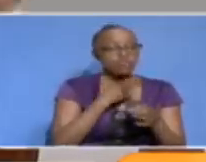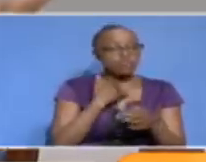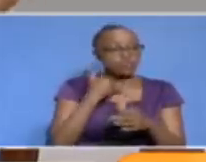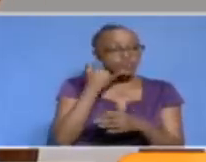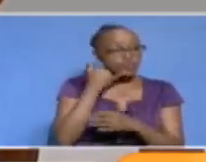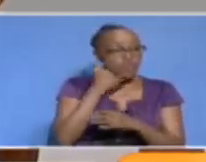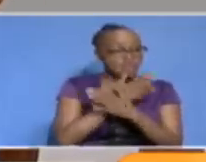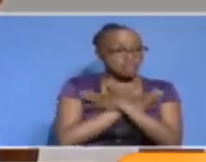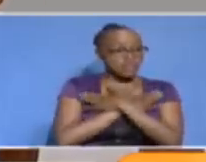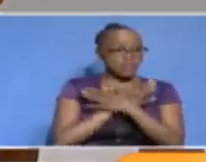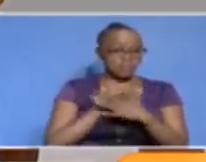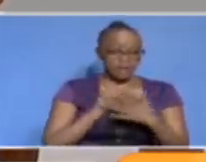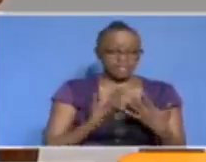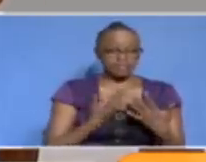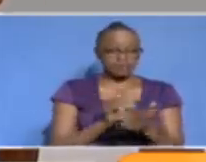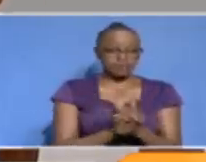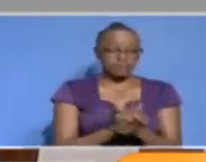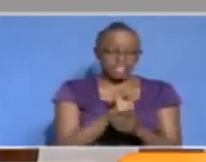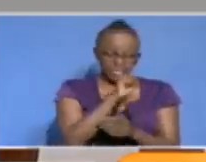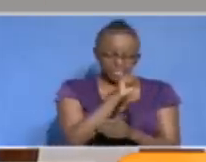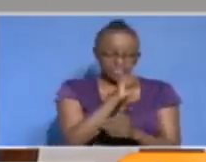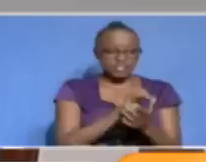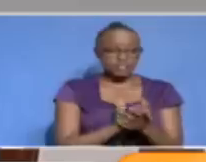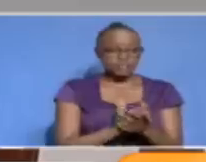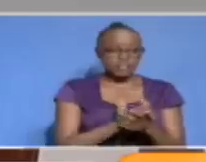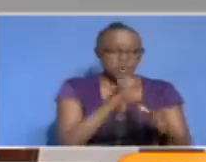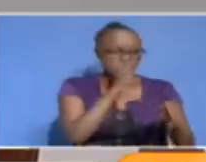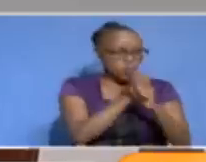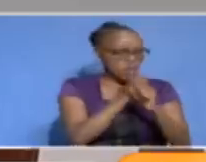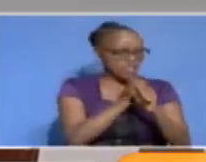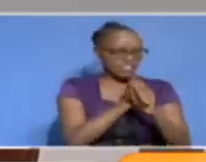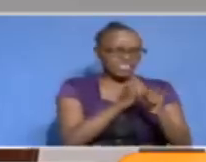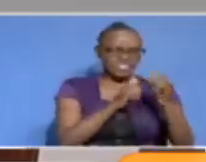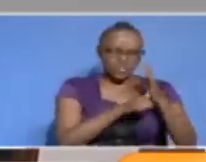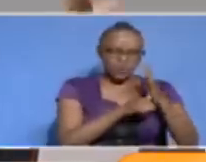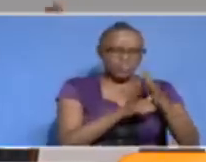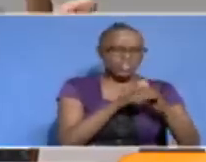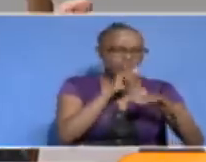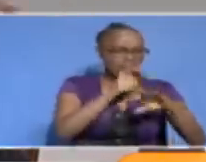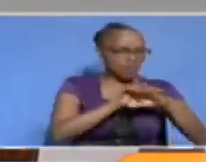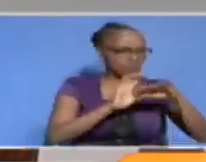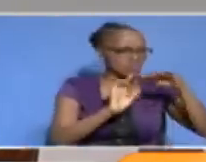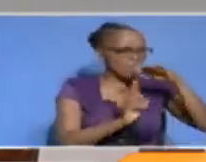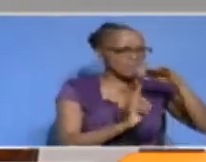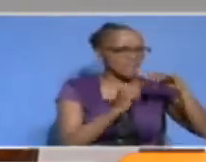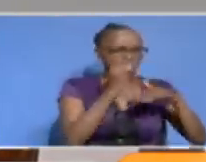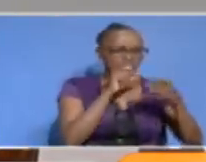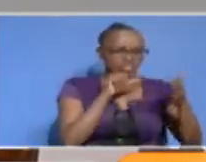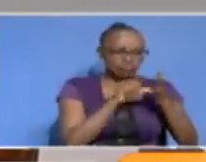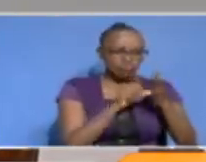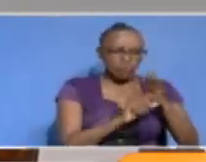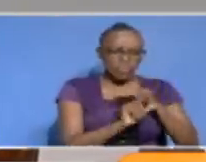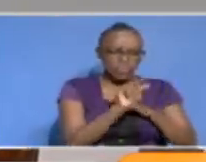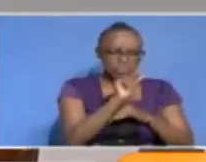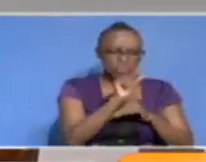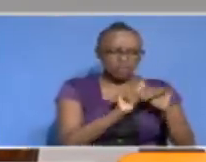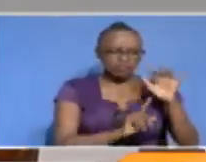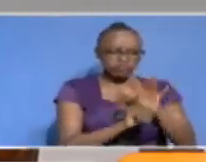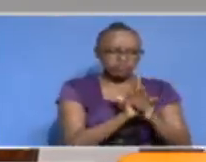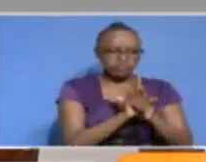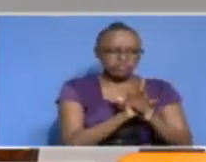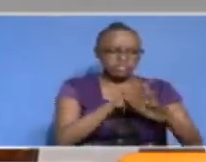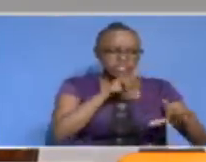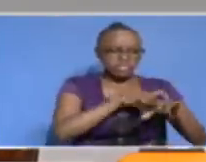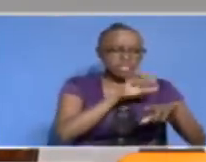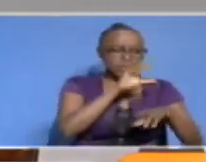my friend. Yeah. Hardworking. Good minister. Shida tu kidogo ilitokea. When